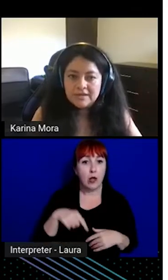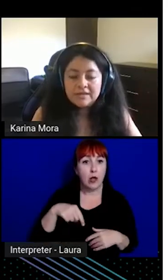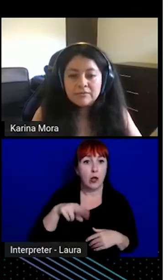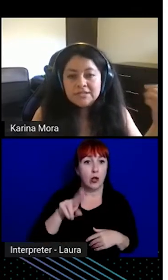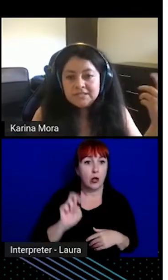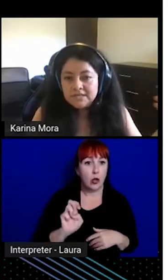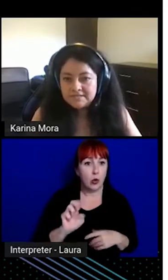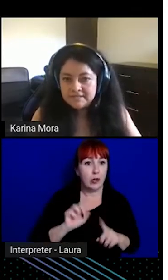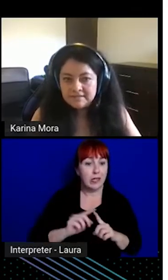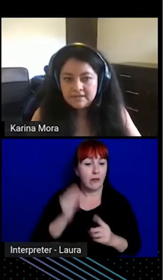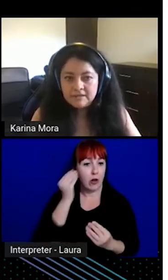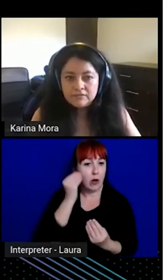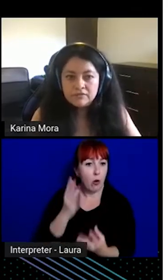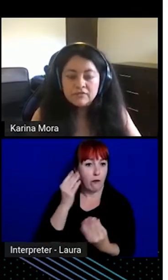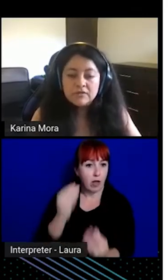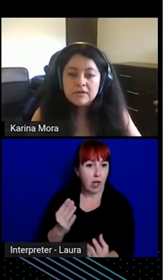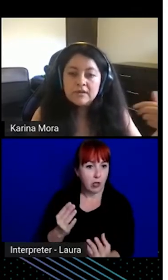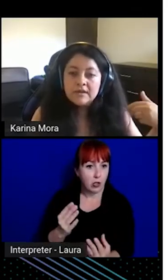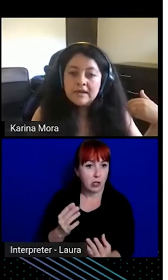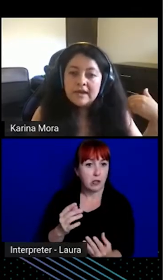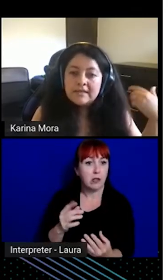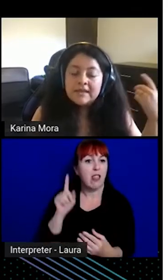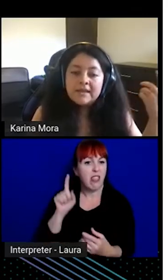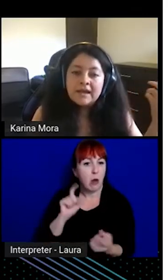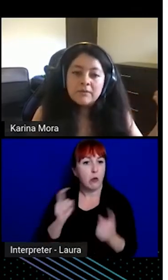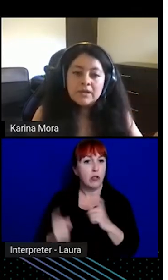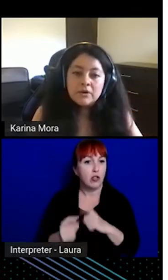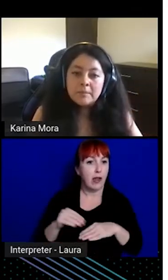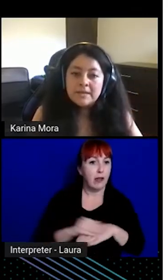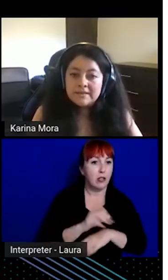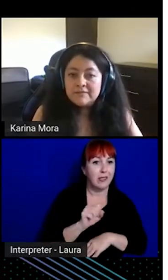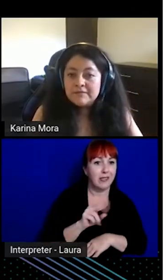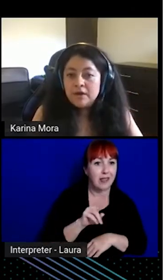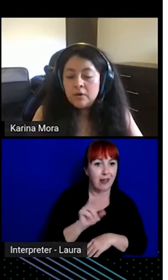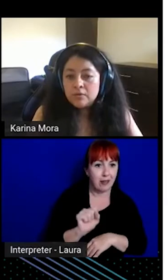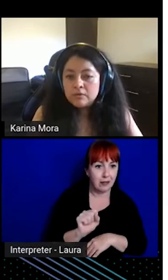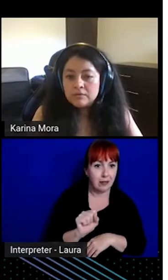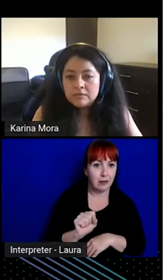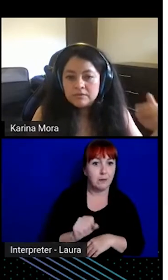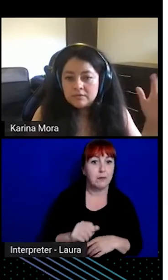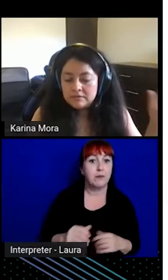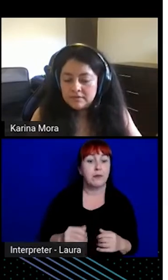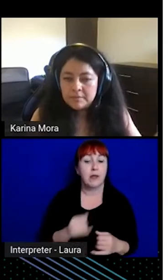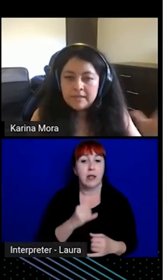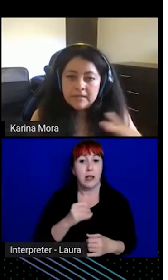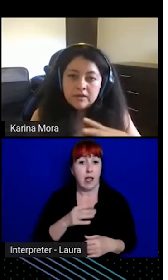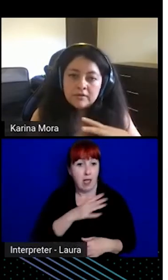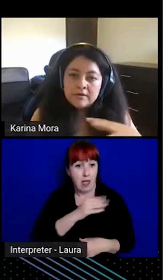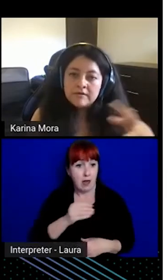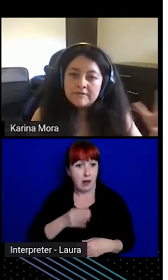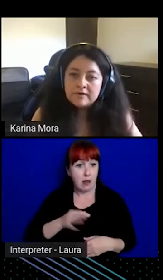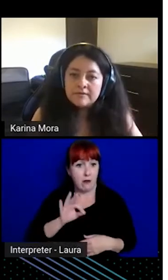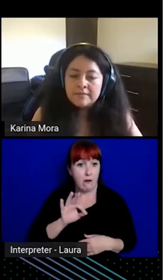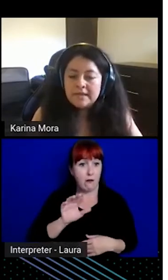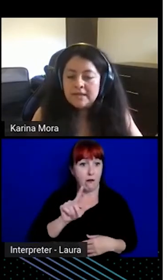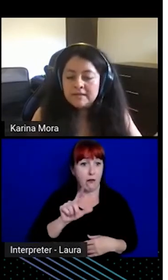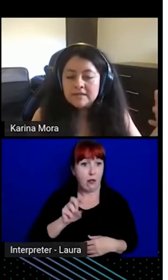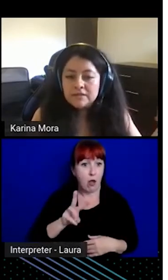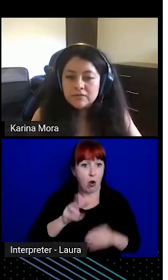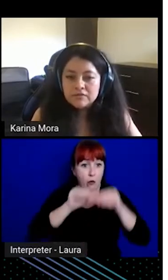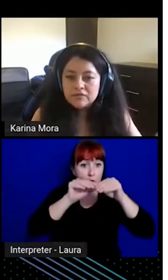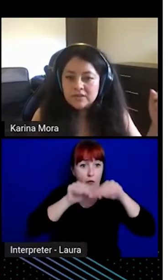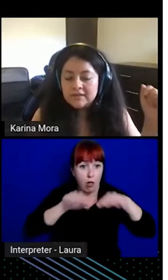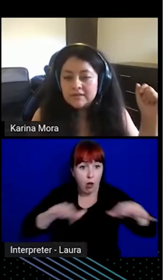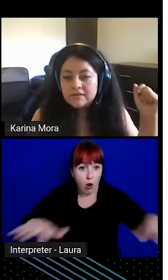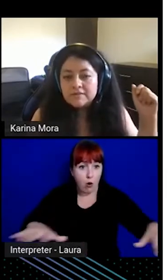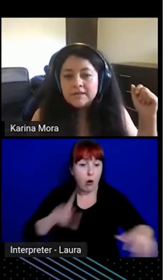notification and it will change the status. And then I will complete the flow depending of the mechanism I